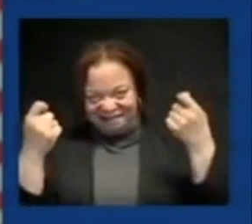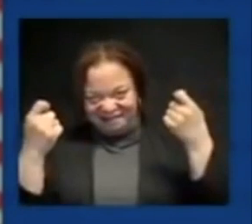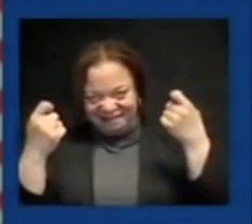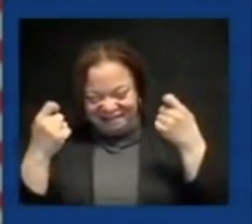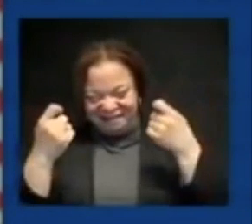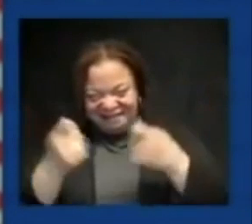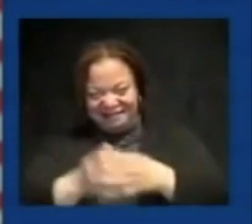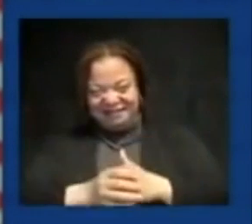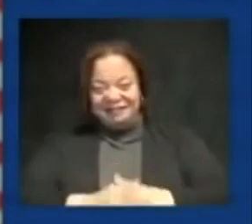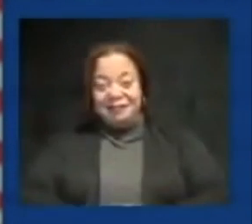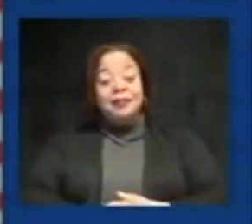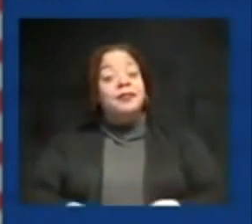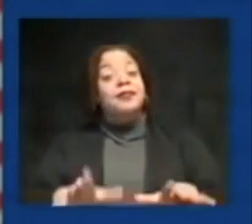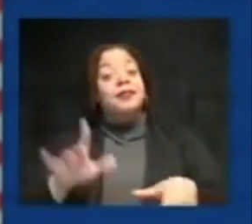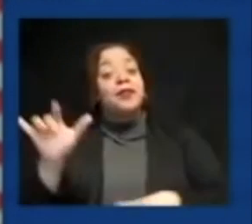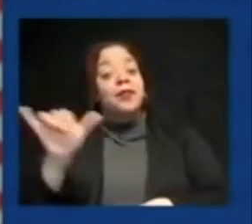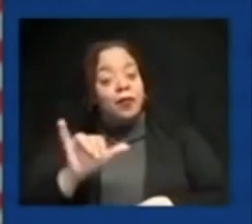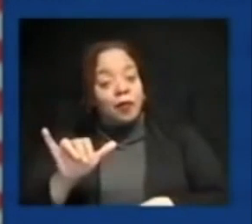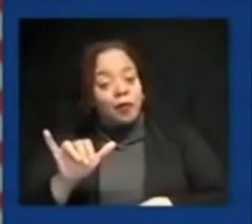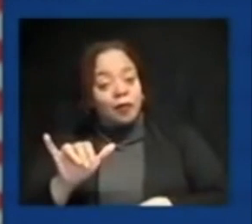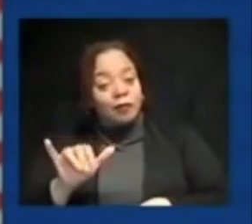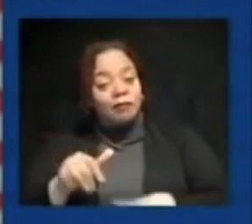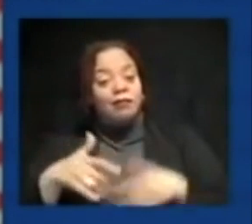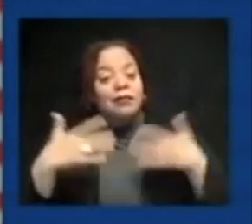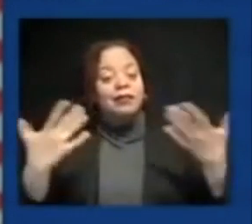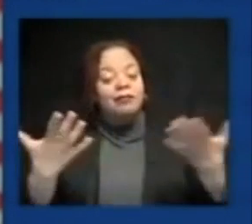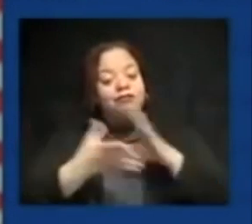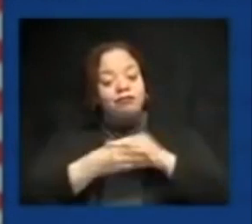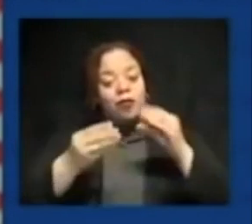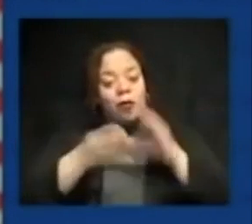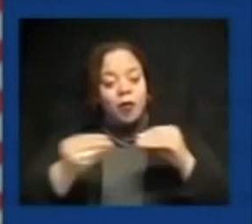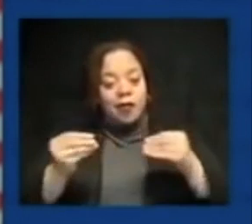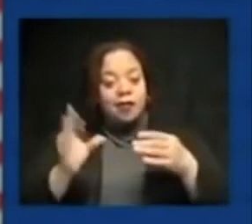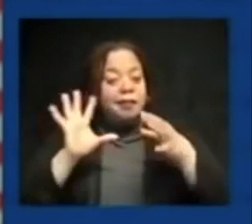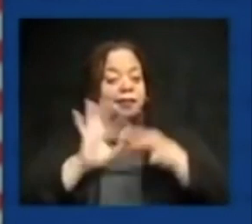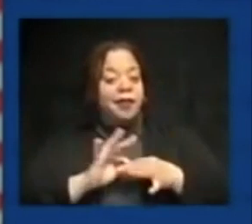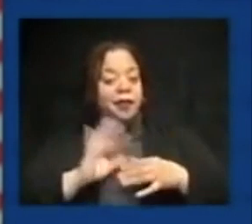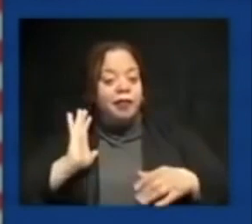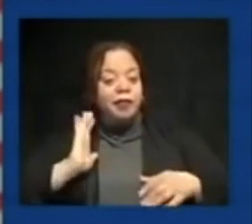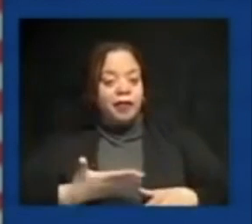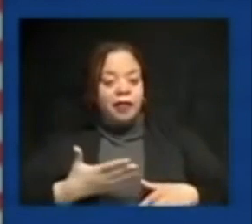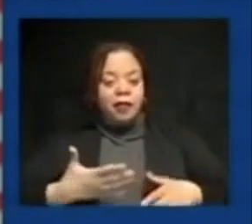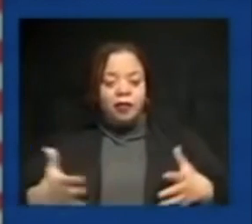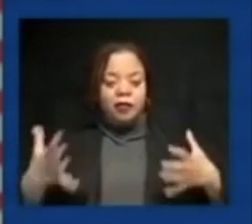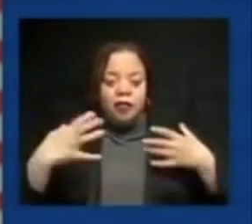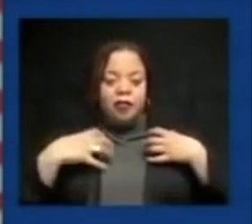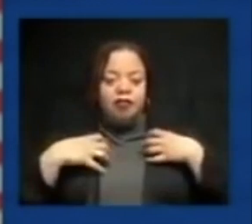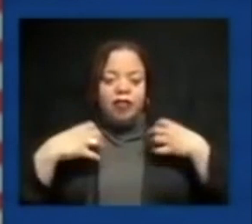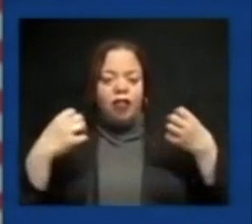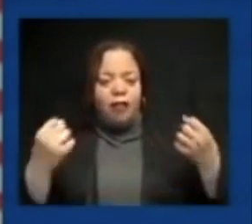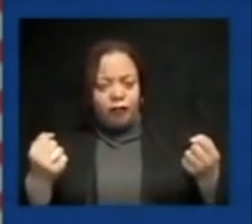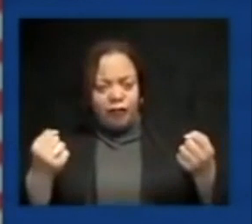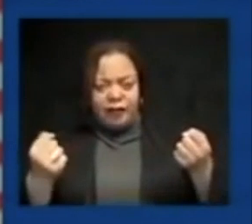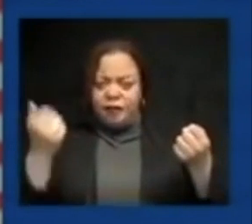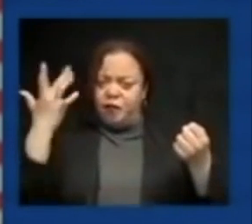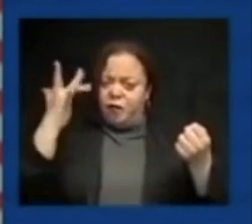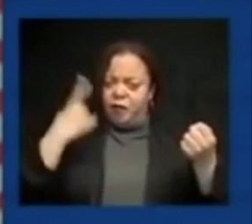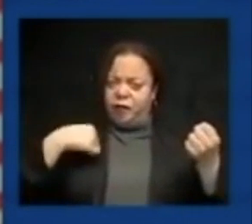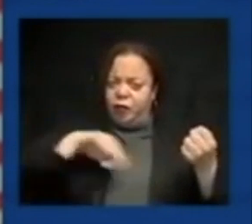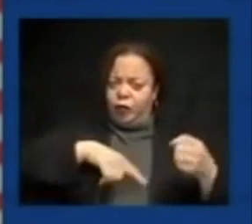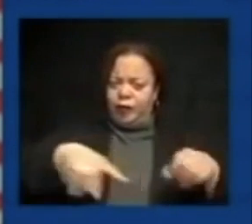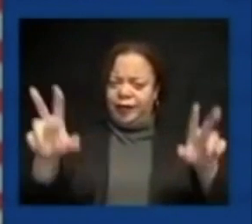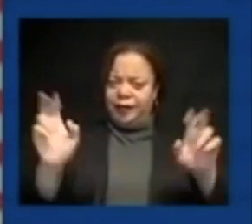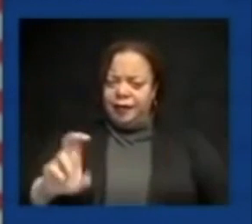But we're also here to talk about what we are recovering from, why we have to get back on track,